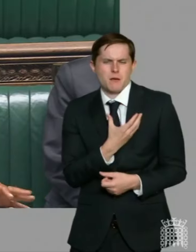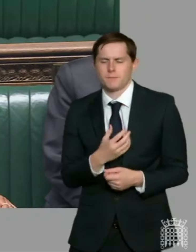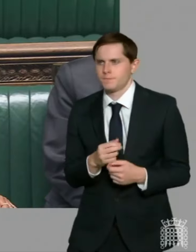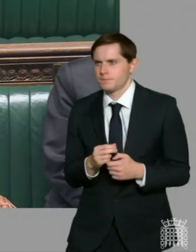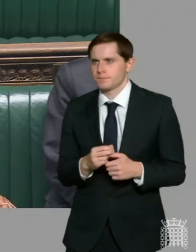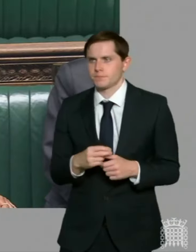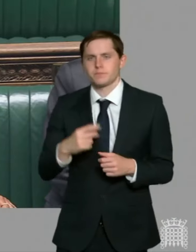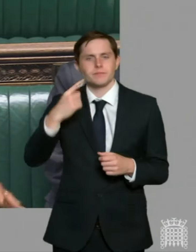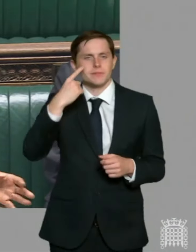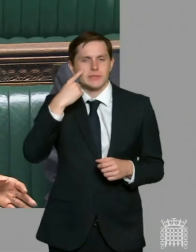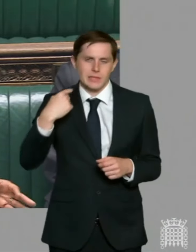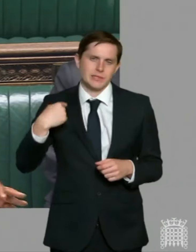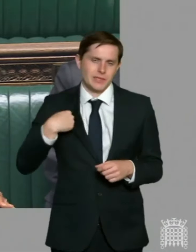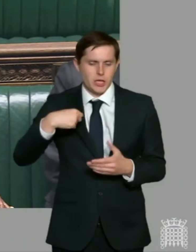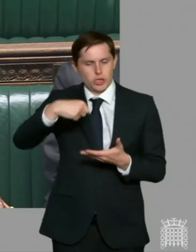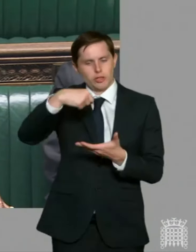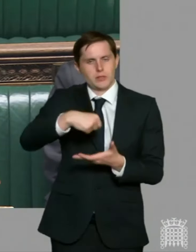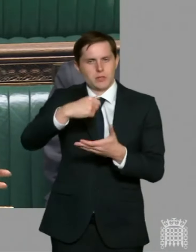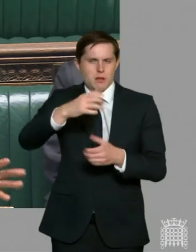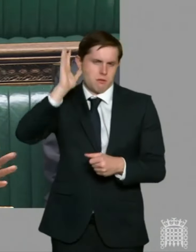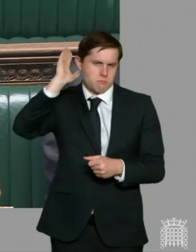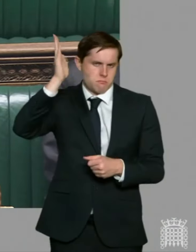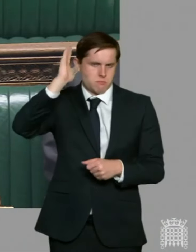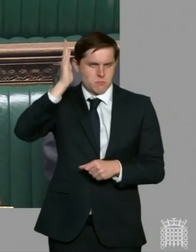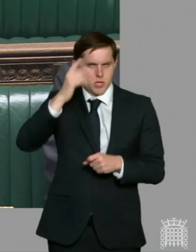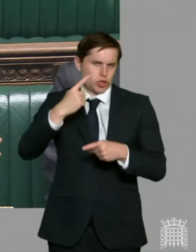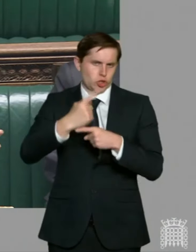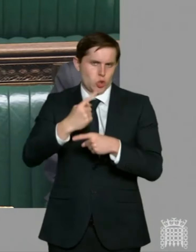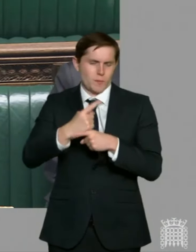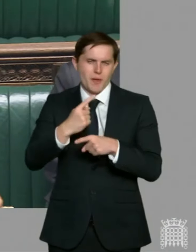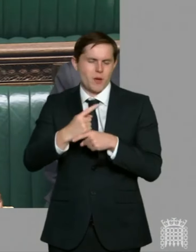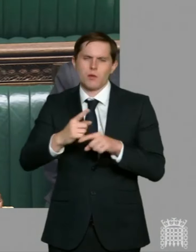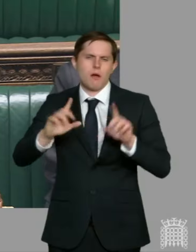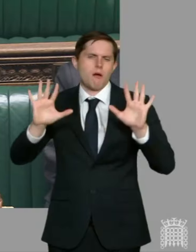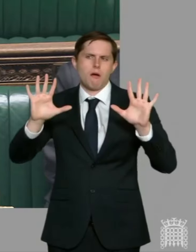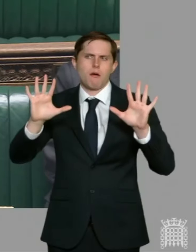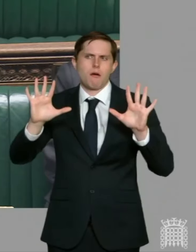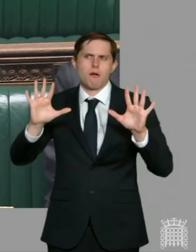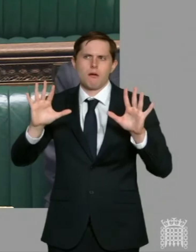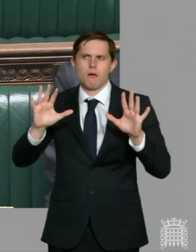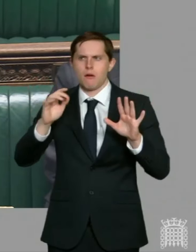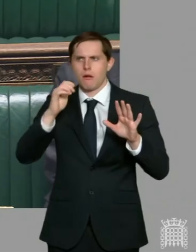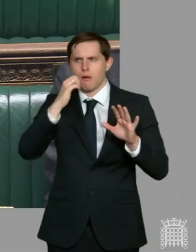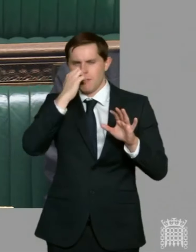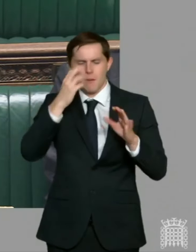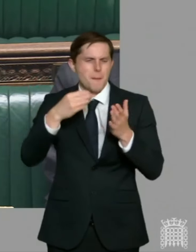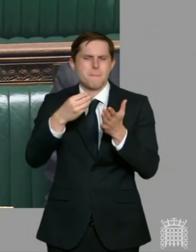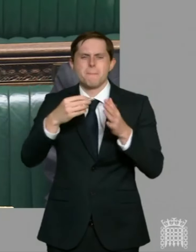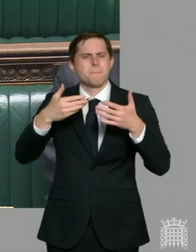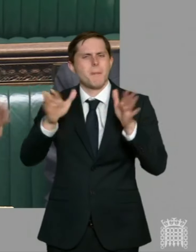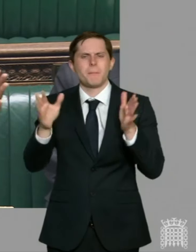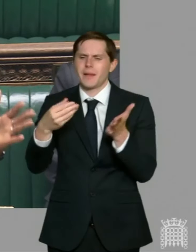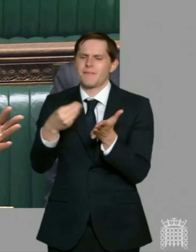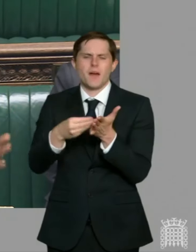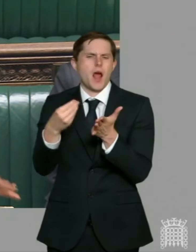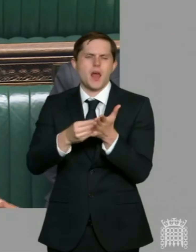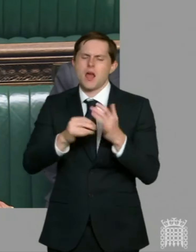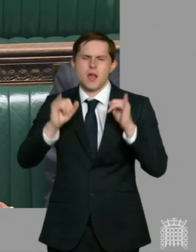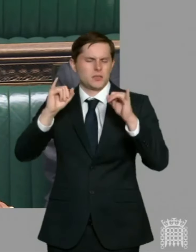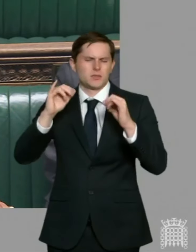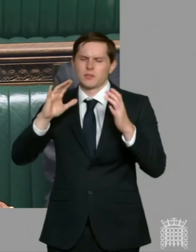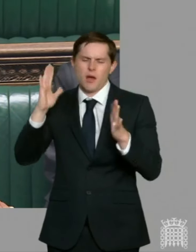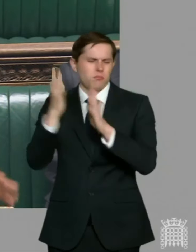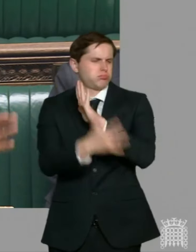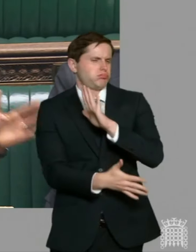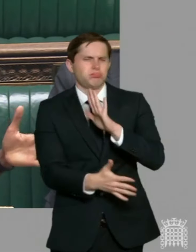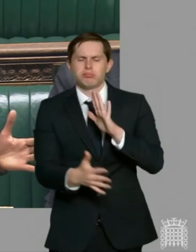not to have understood the pressure on public finances and how it was all so difficult. We warned repeatedly during the election. They say one thing and